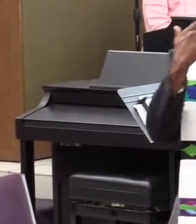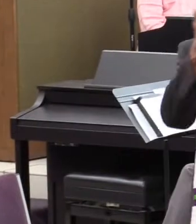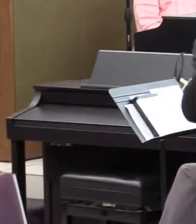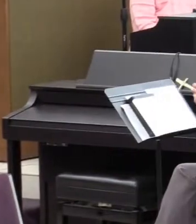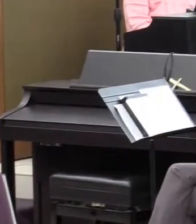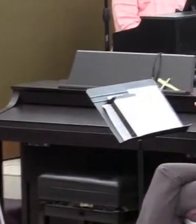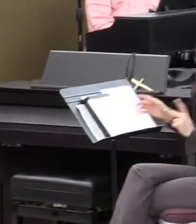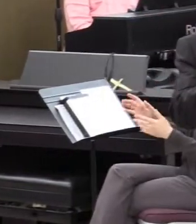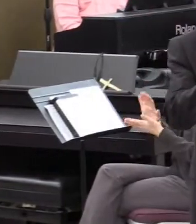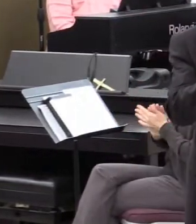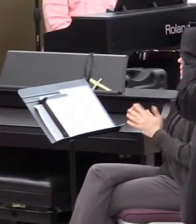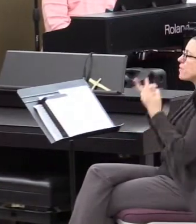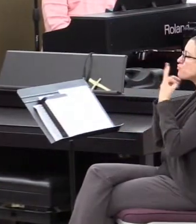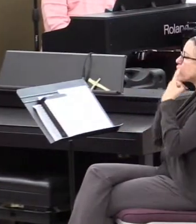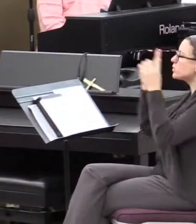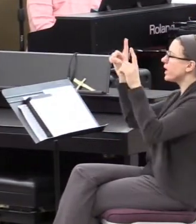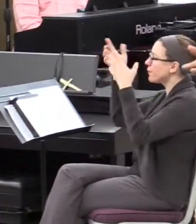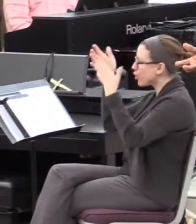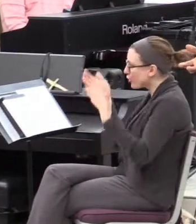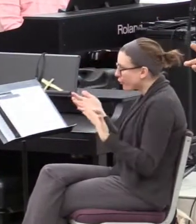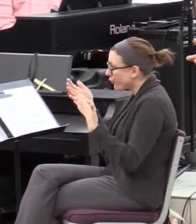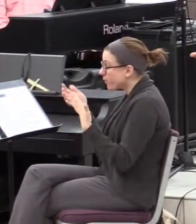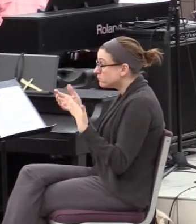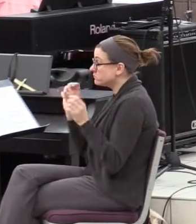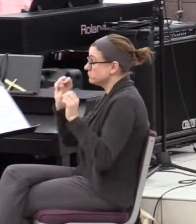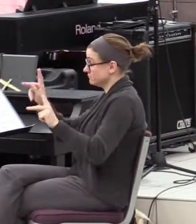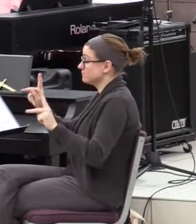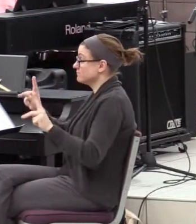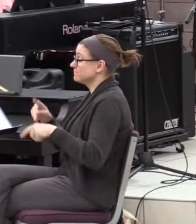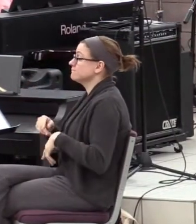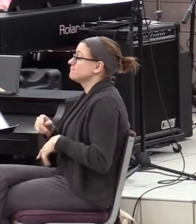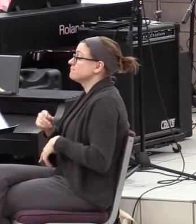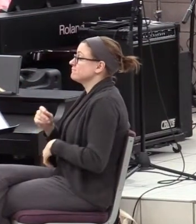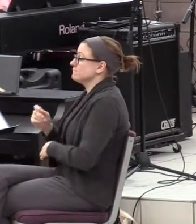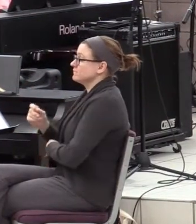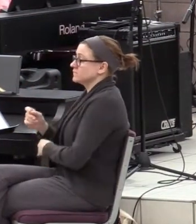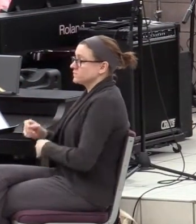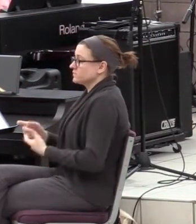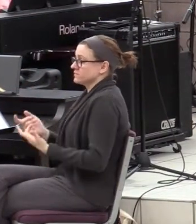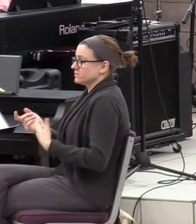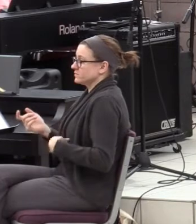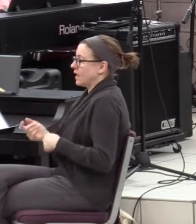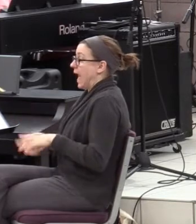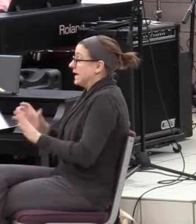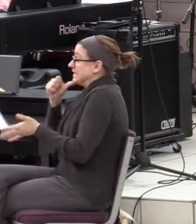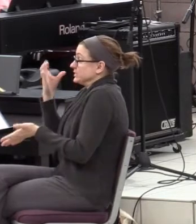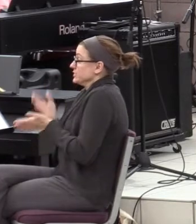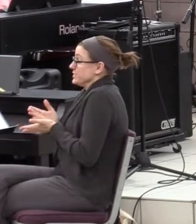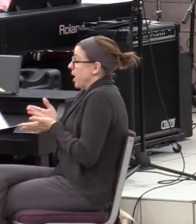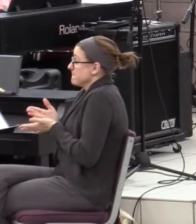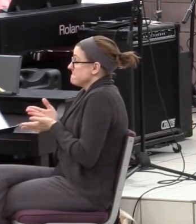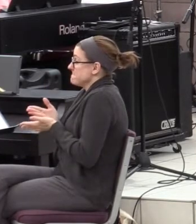a proclaimer. All right? It doesn't stop there.